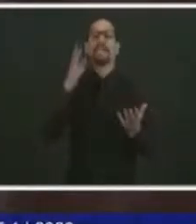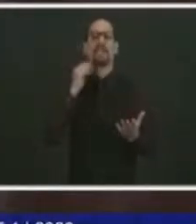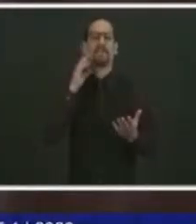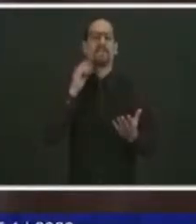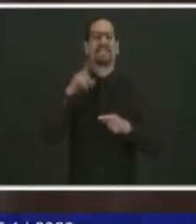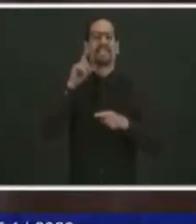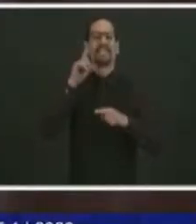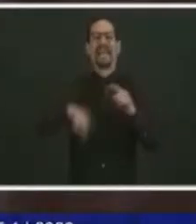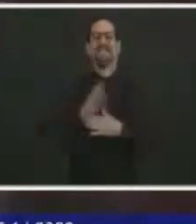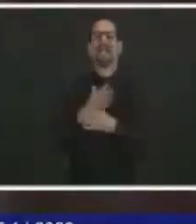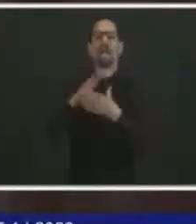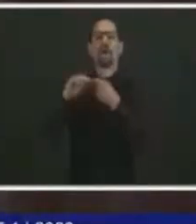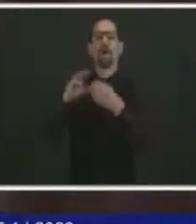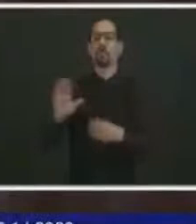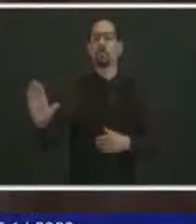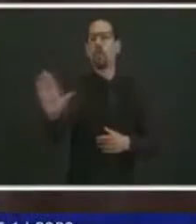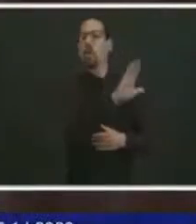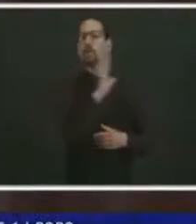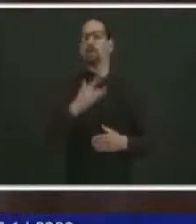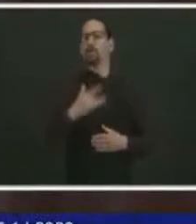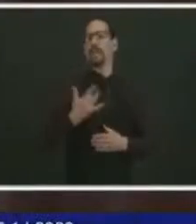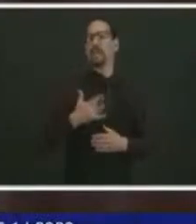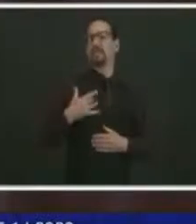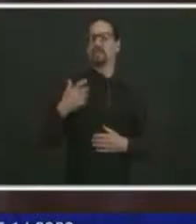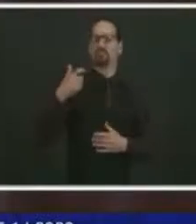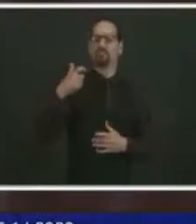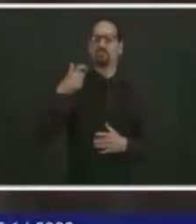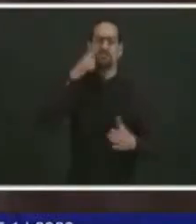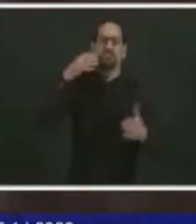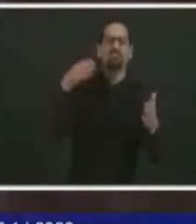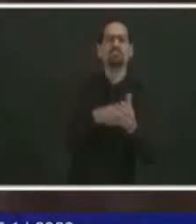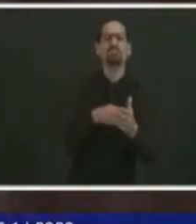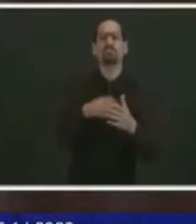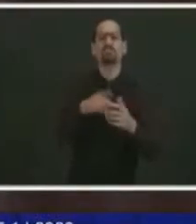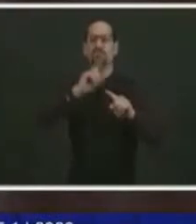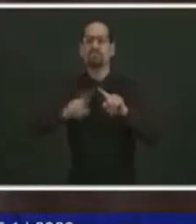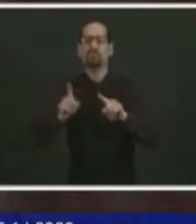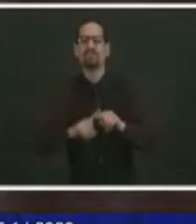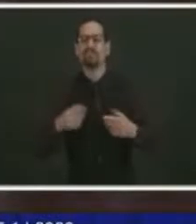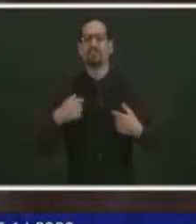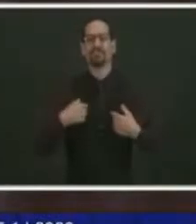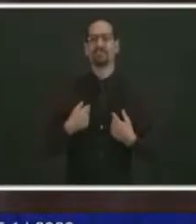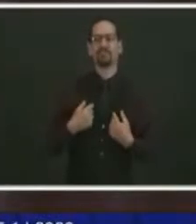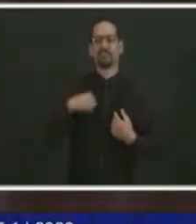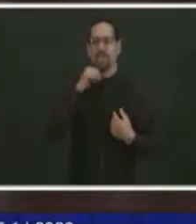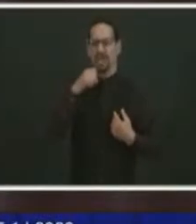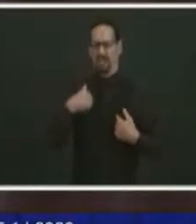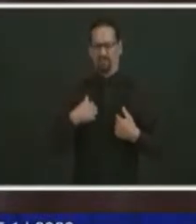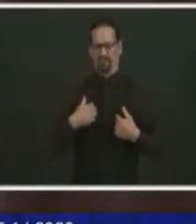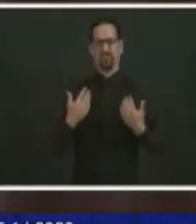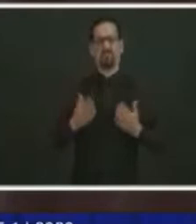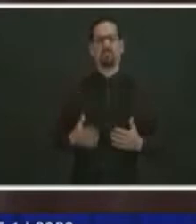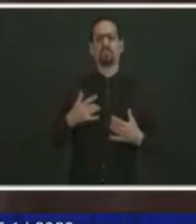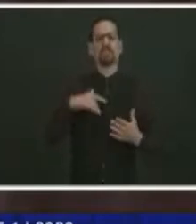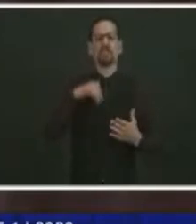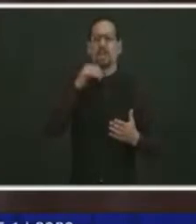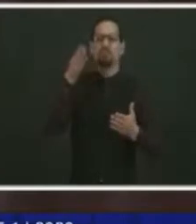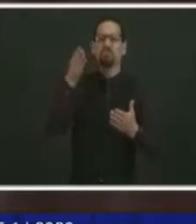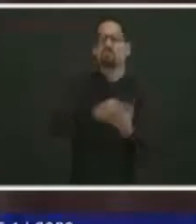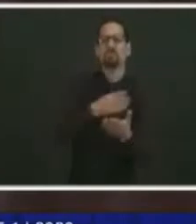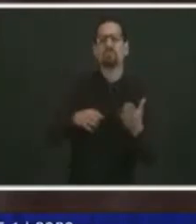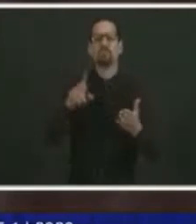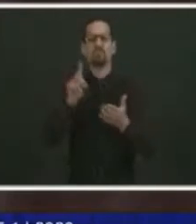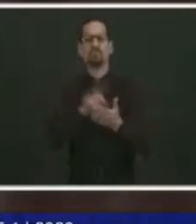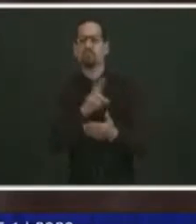know, I think of myself as not a person who's not prejudiced. I'm not. But I think we all need to get a little more